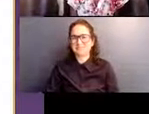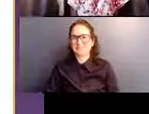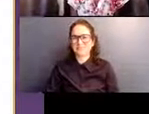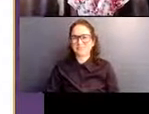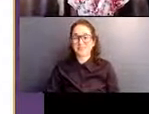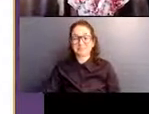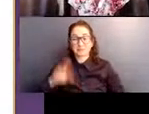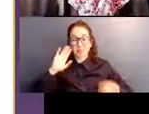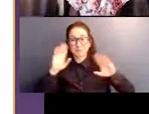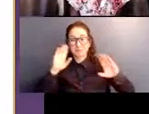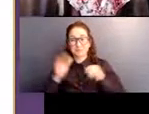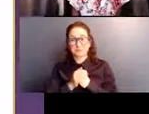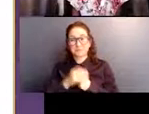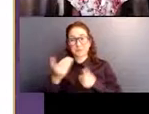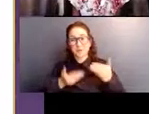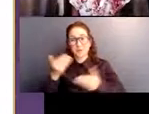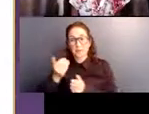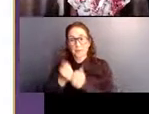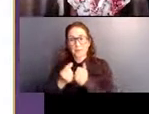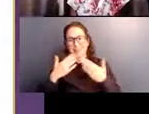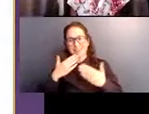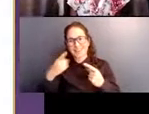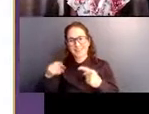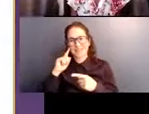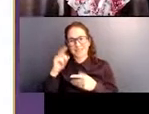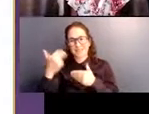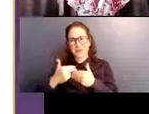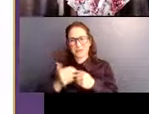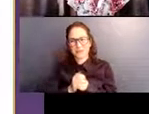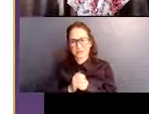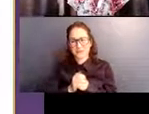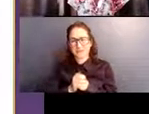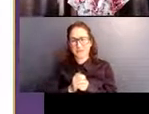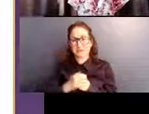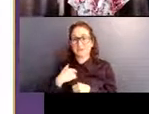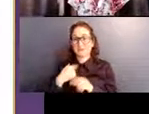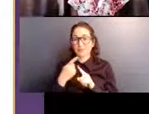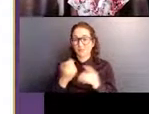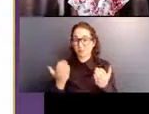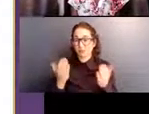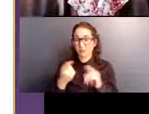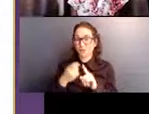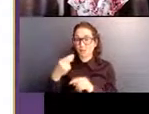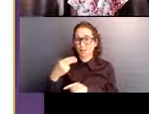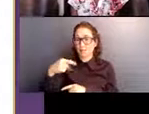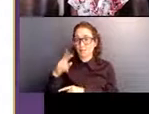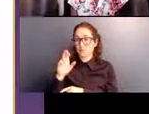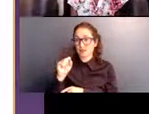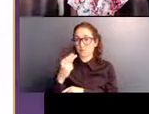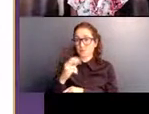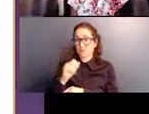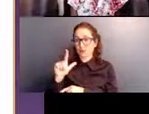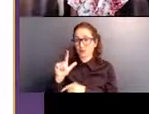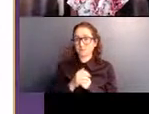Well, I'd like to welcome everyone and thank you all for joining us. I'm coming here from the Historic Preservation Hall, place of